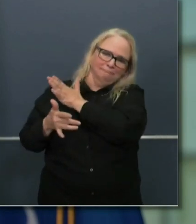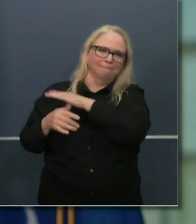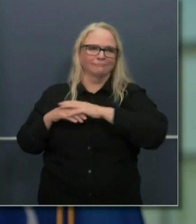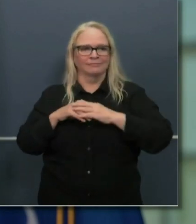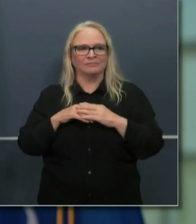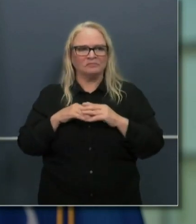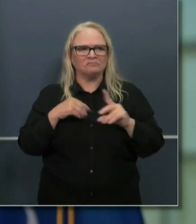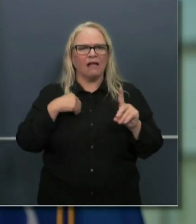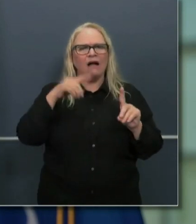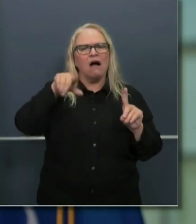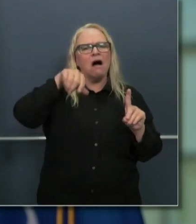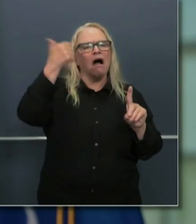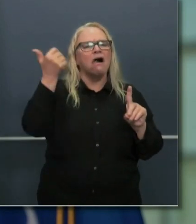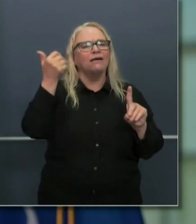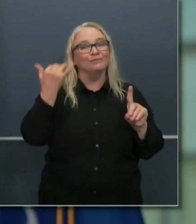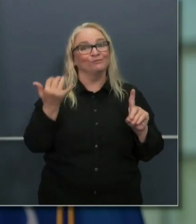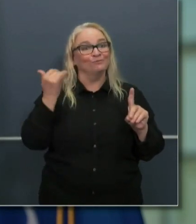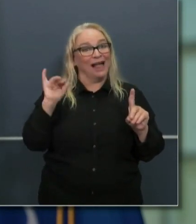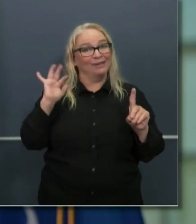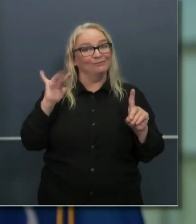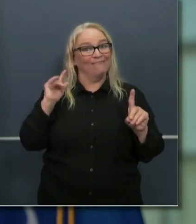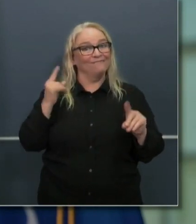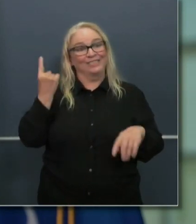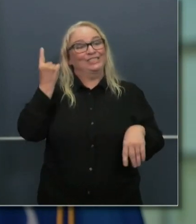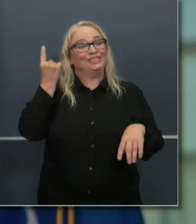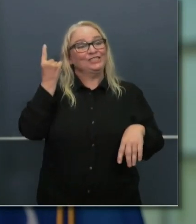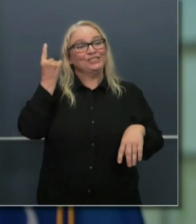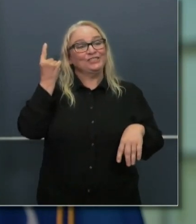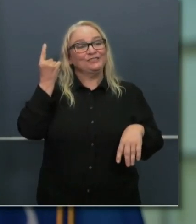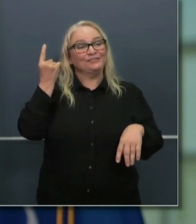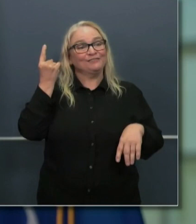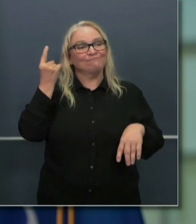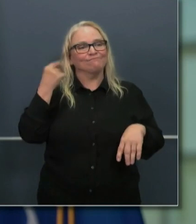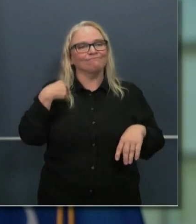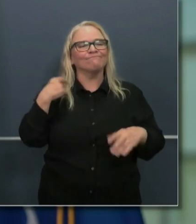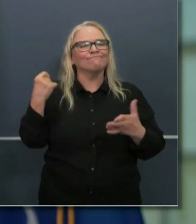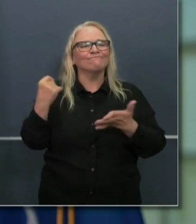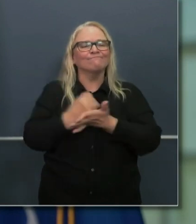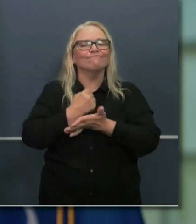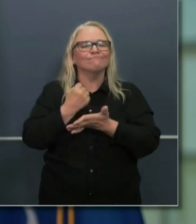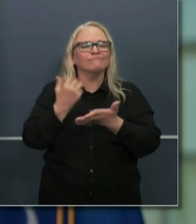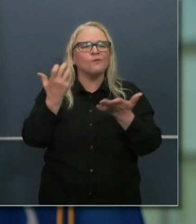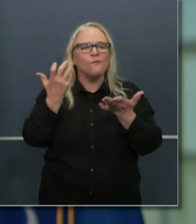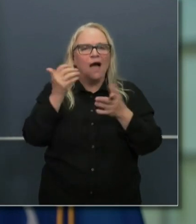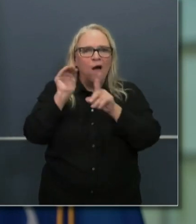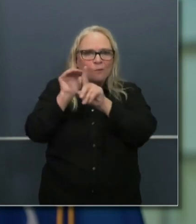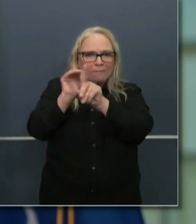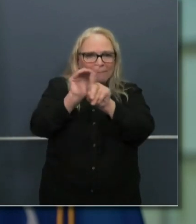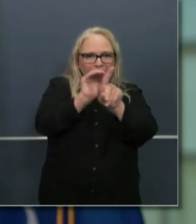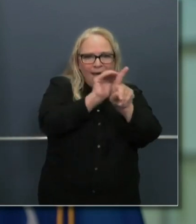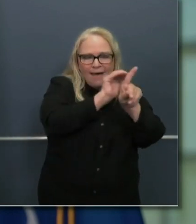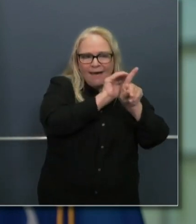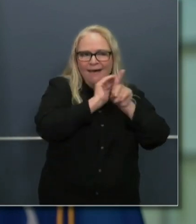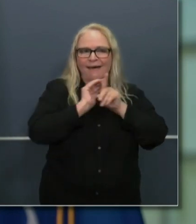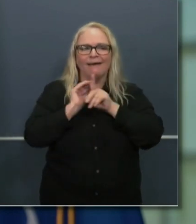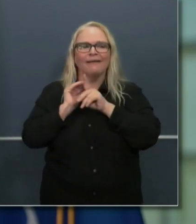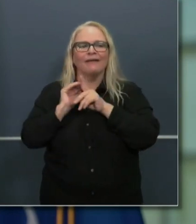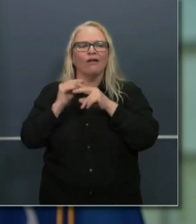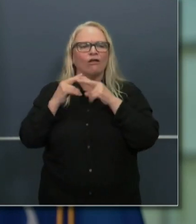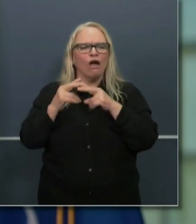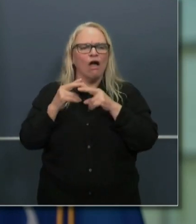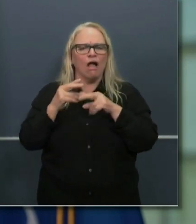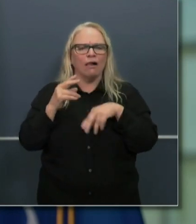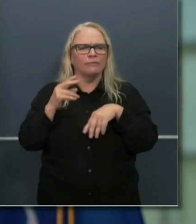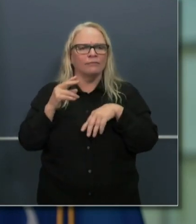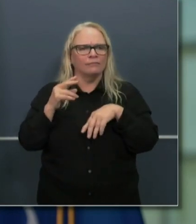July 1st, I was remiss. It's an opportunity to remind you about the work we're doing on contact tracing in